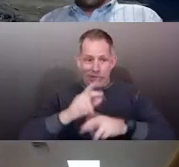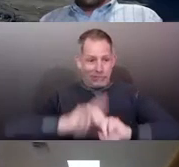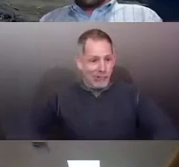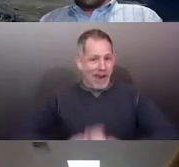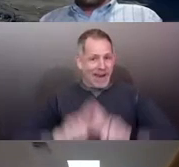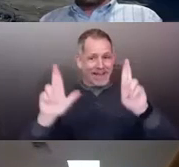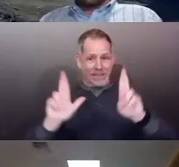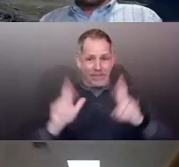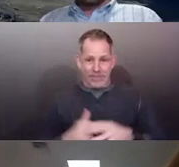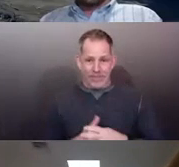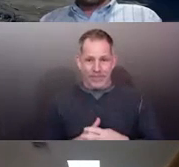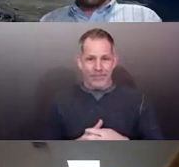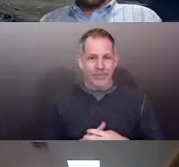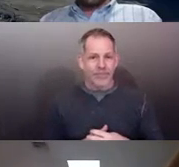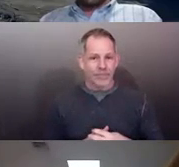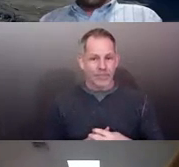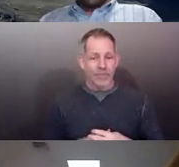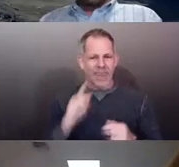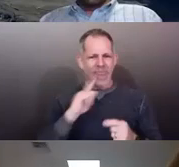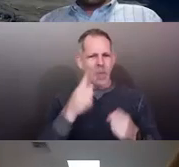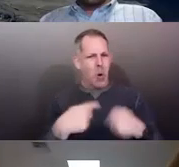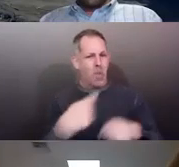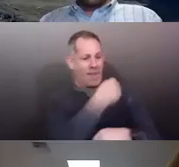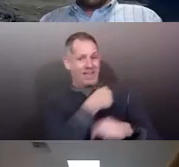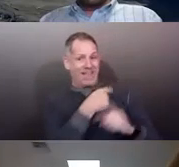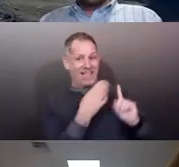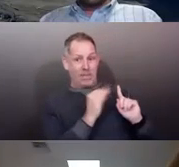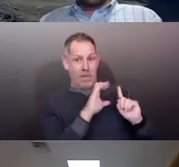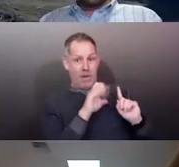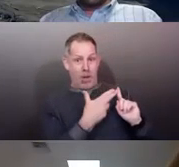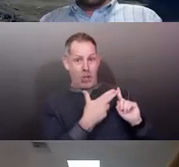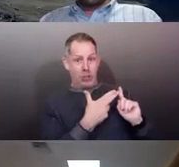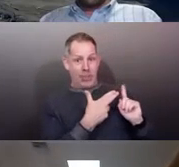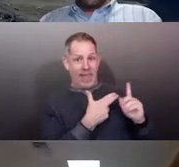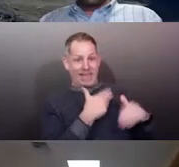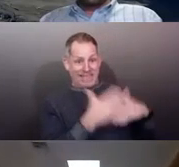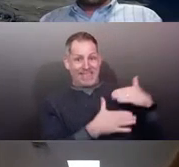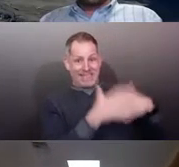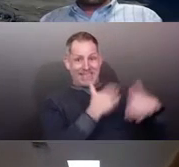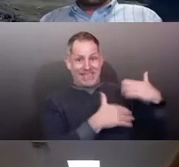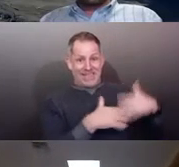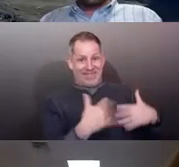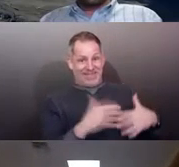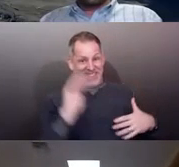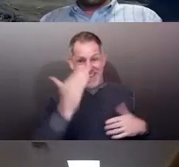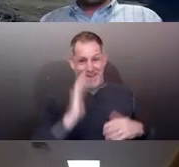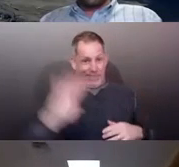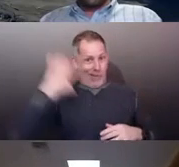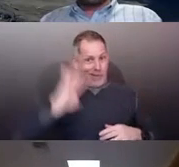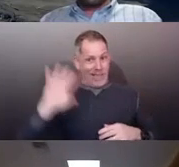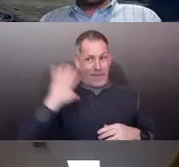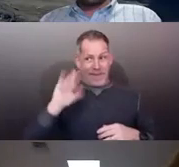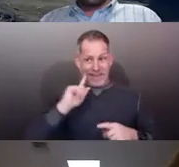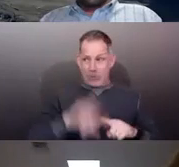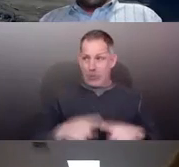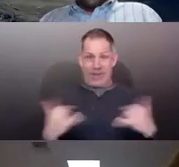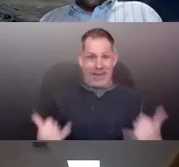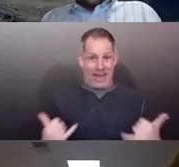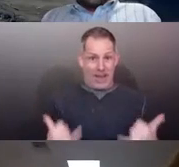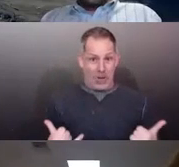to update the county's medical surge plan, bringing a lot of partners in, looking through a lot of different strategies we could use to